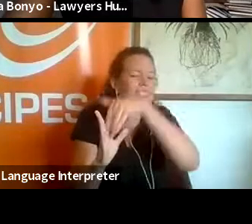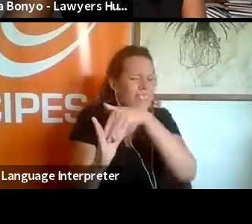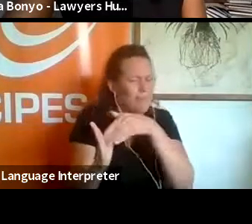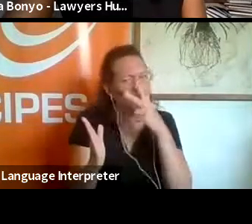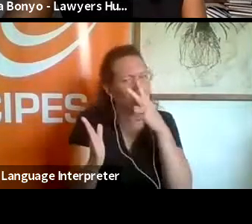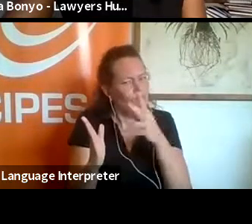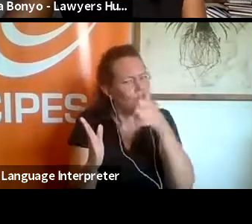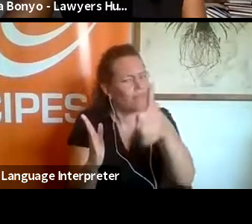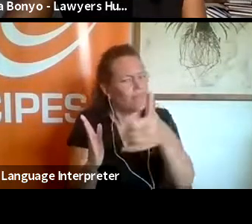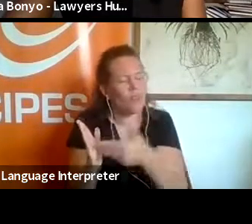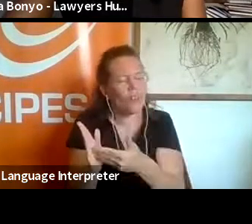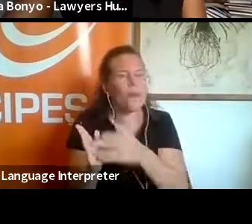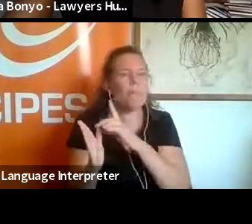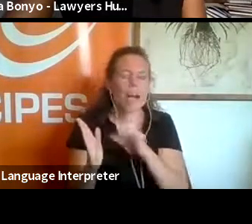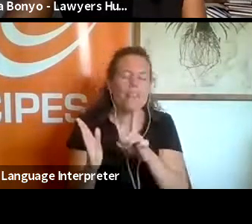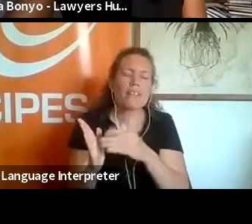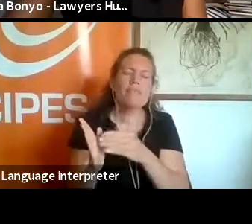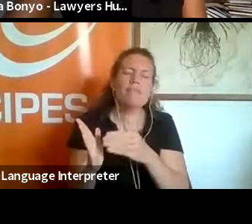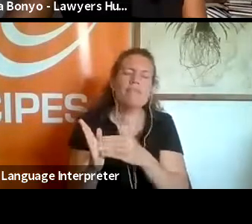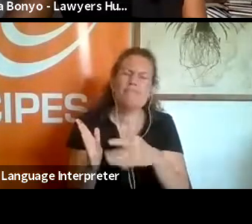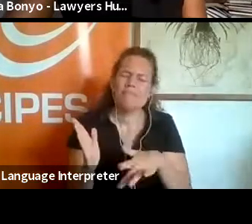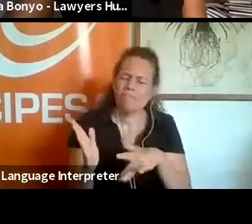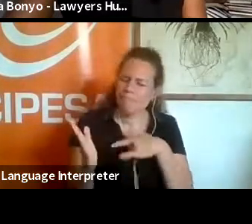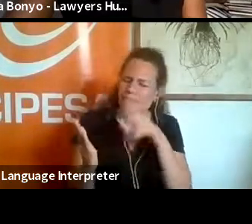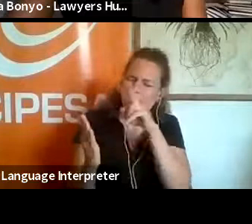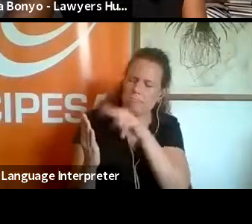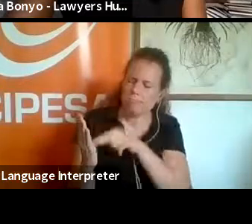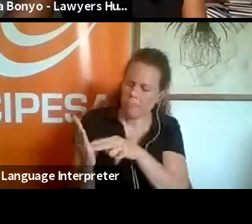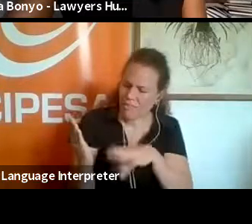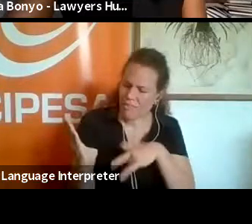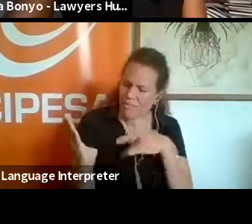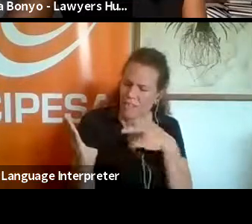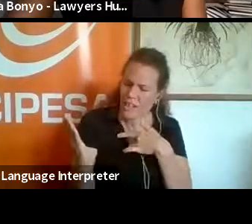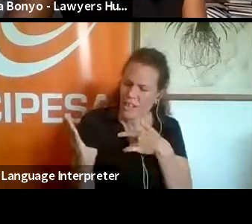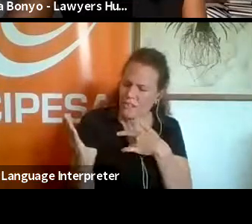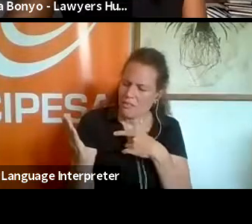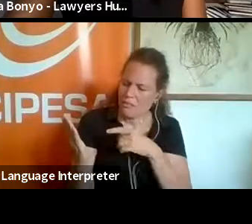as it stood then, I felt that it was a